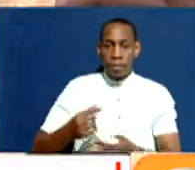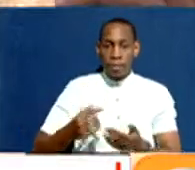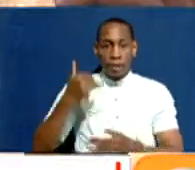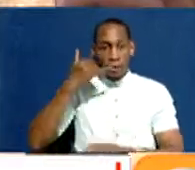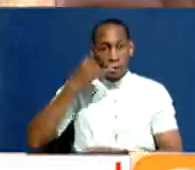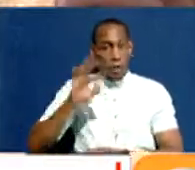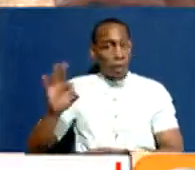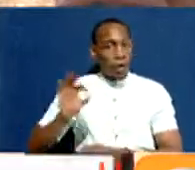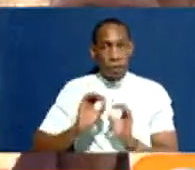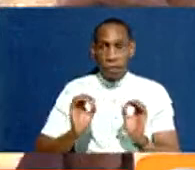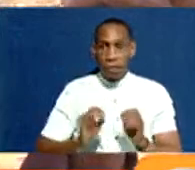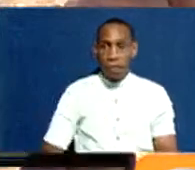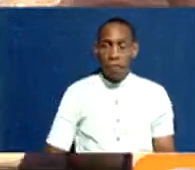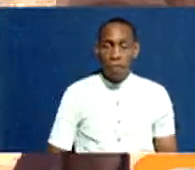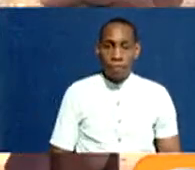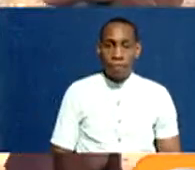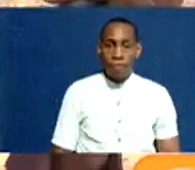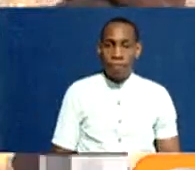zetu.